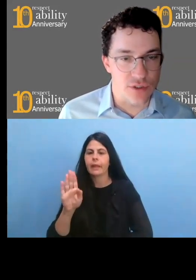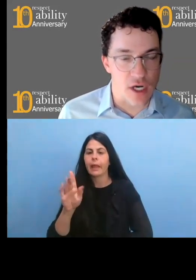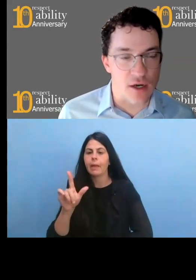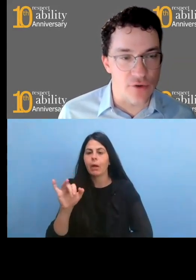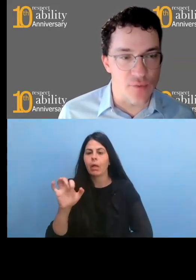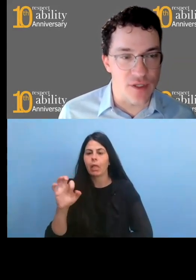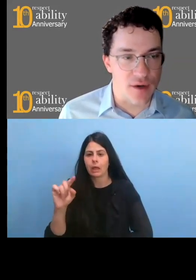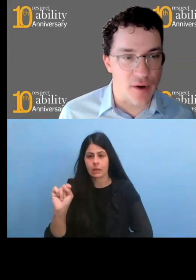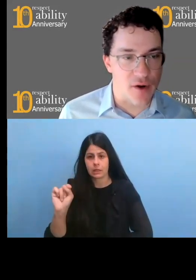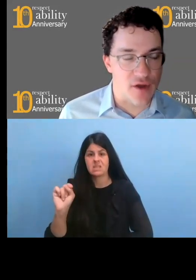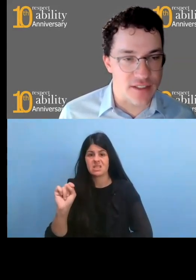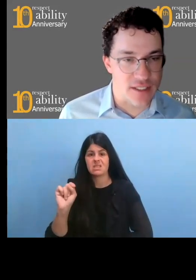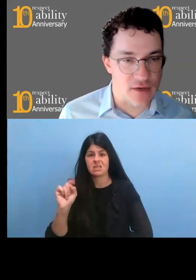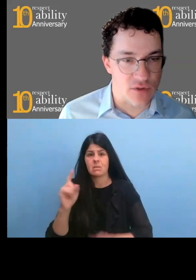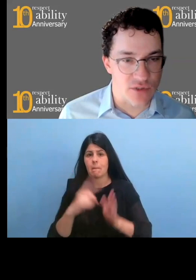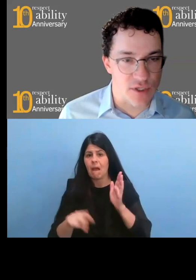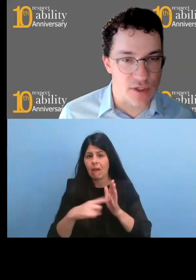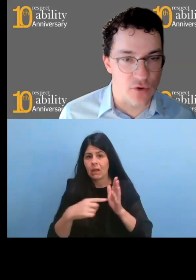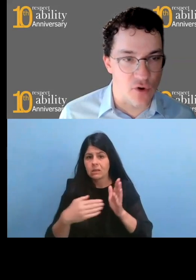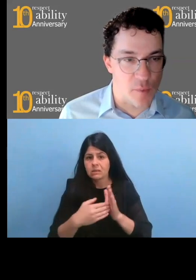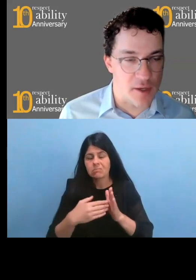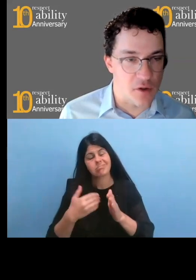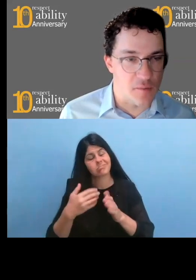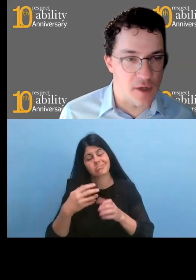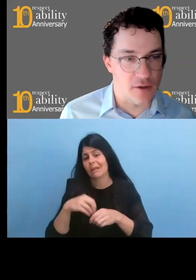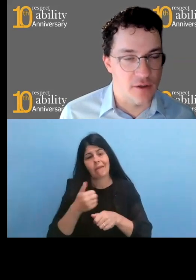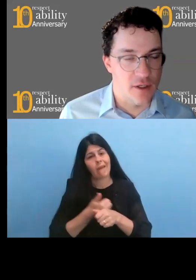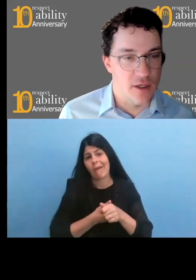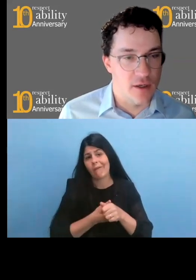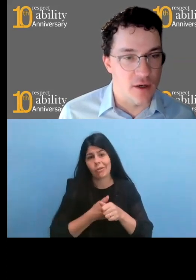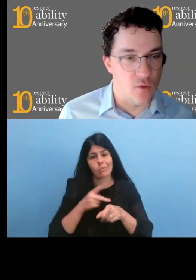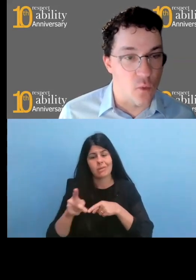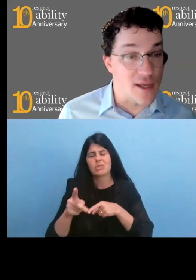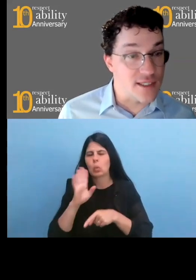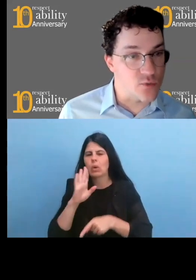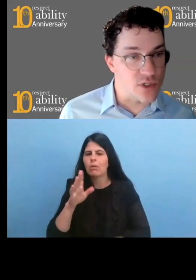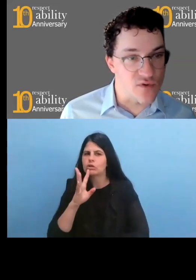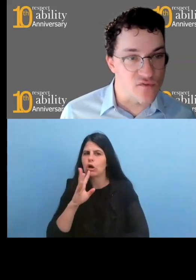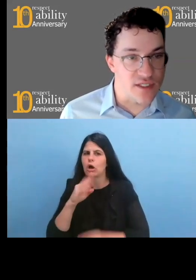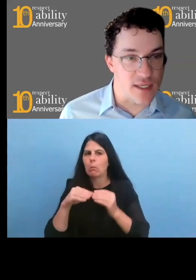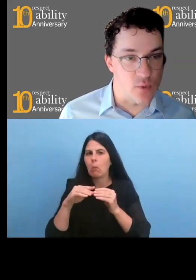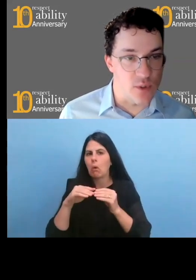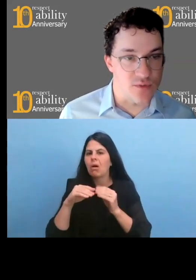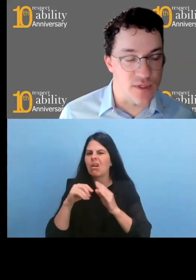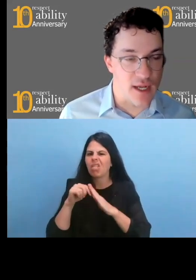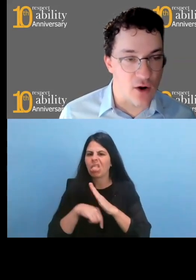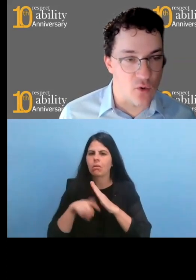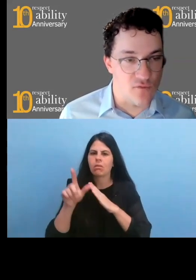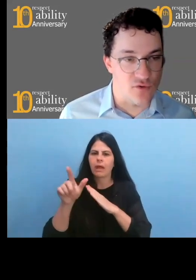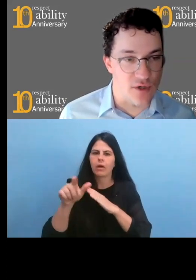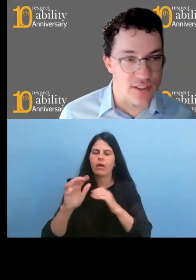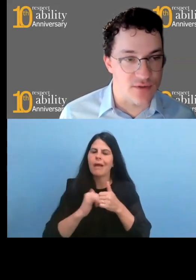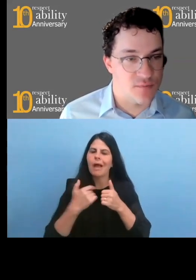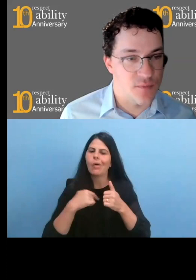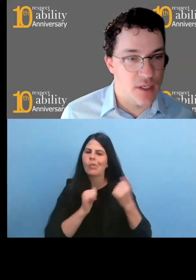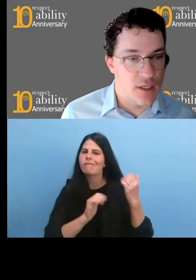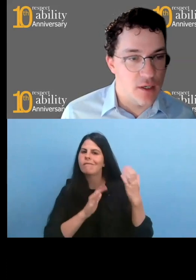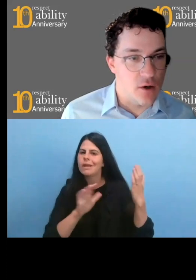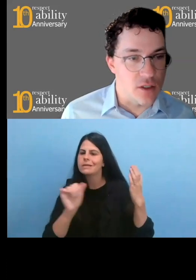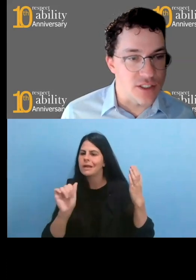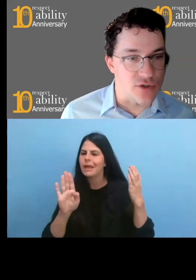to talk a little bit about that today once we go to our panel about ways in which we've faced ableism and how we've addressed